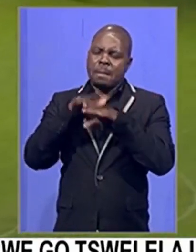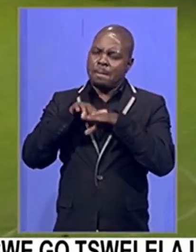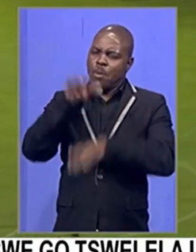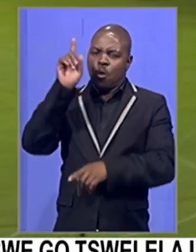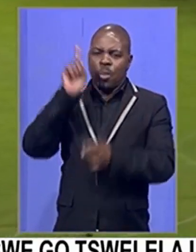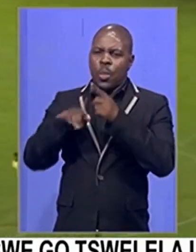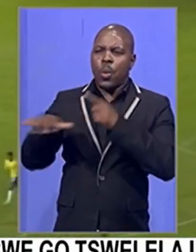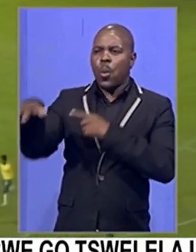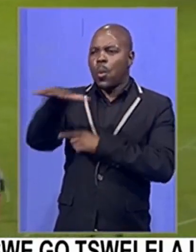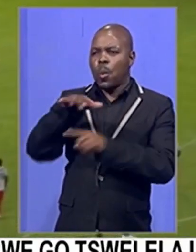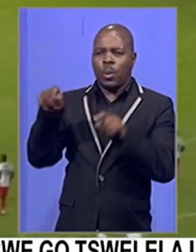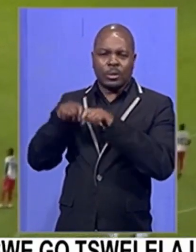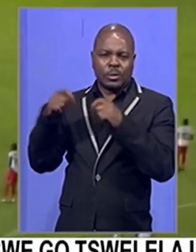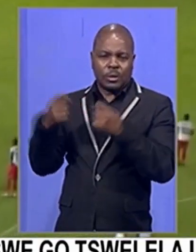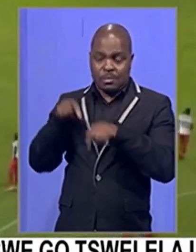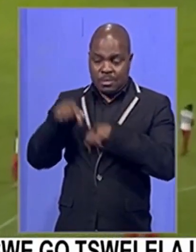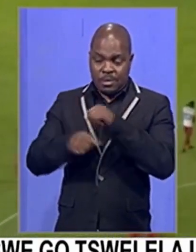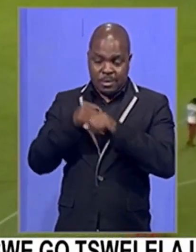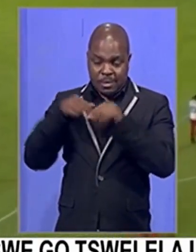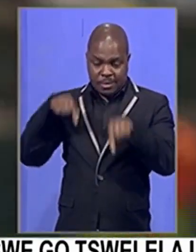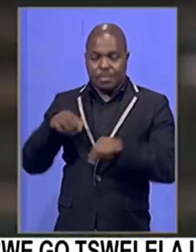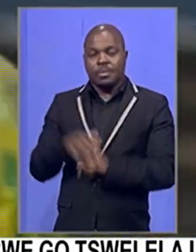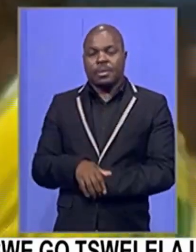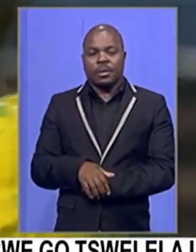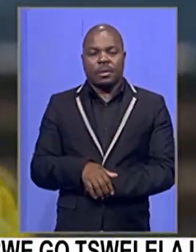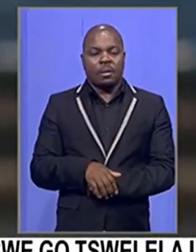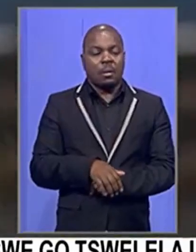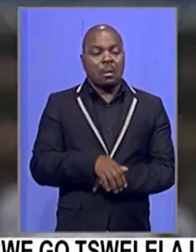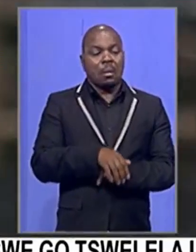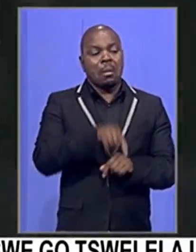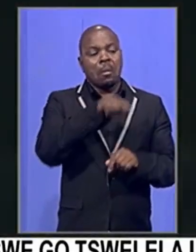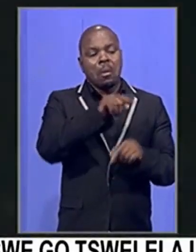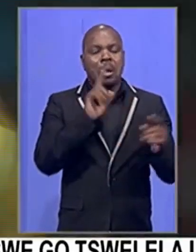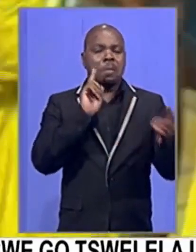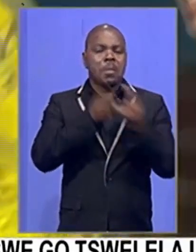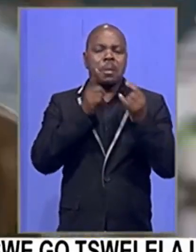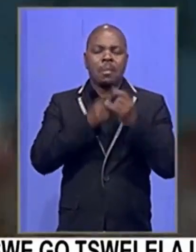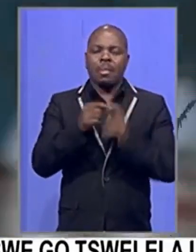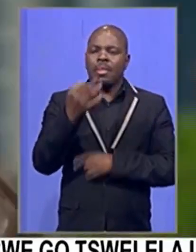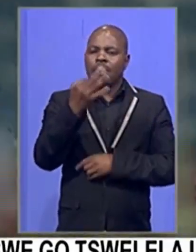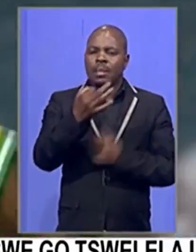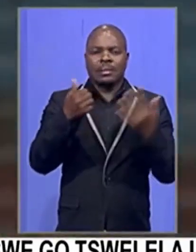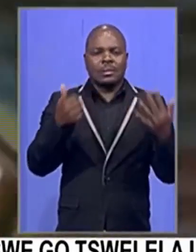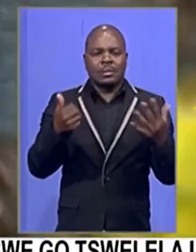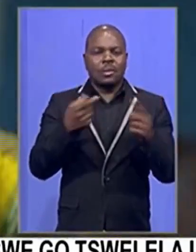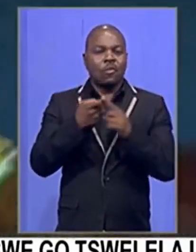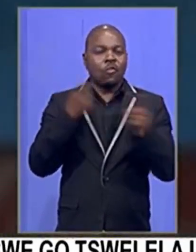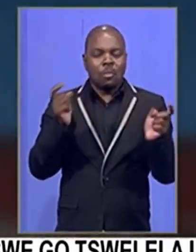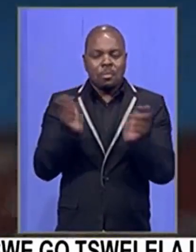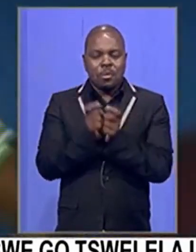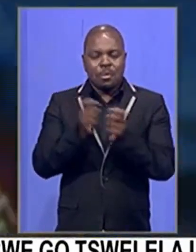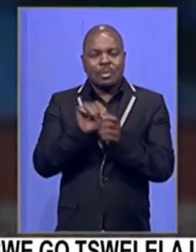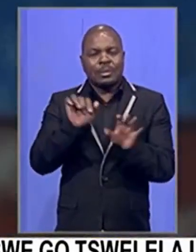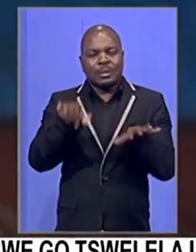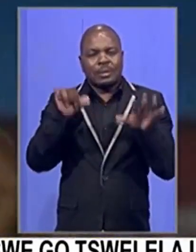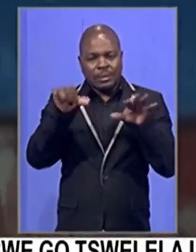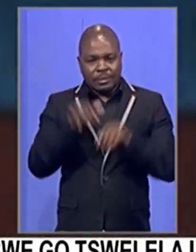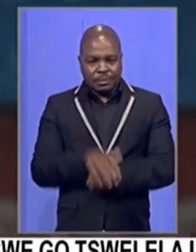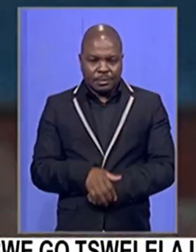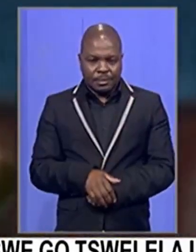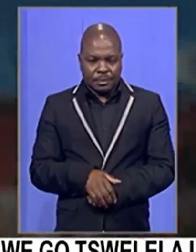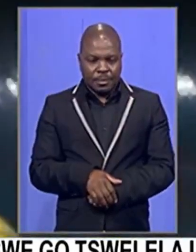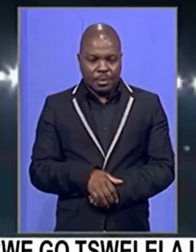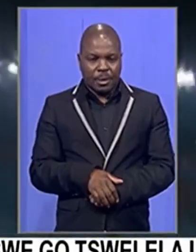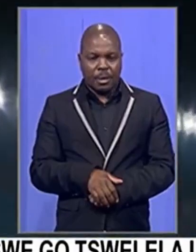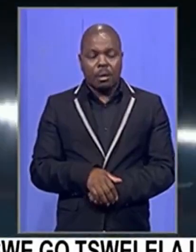ka go fetišiša mo sehleng se, ba nwišitše dino tše masometharo tshela mo dipapading tše lesometshela.